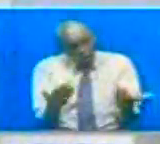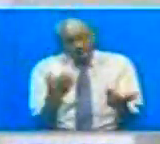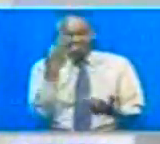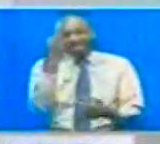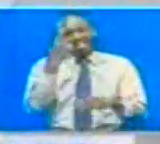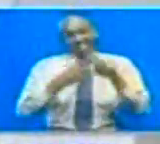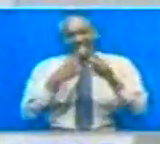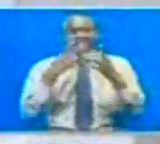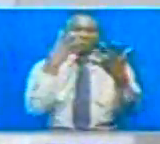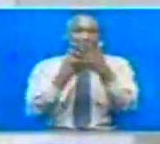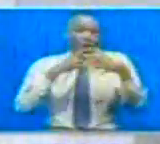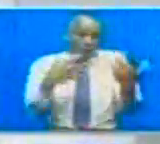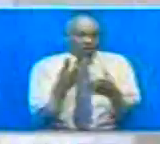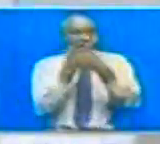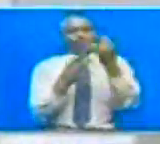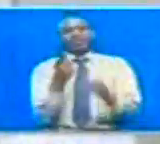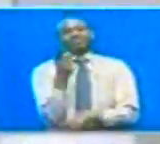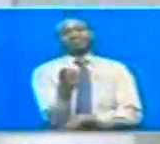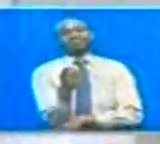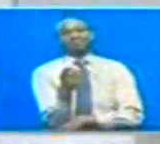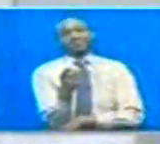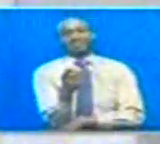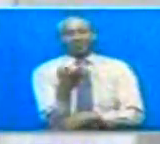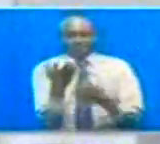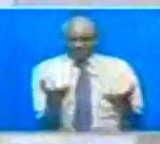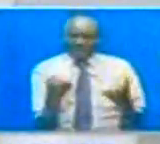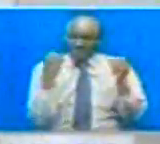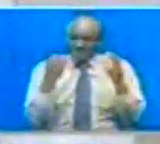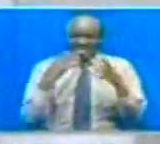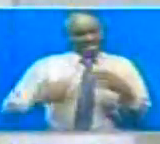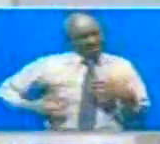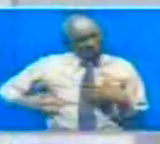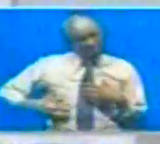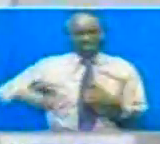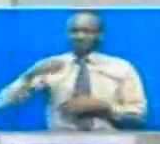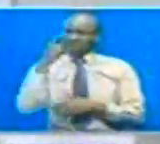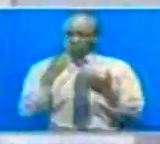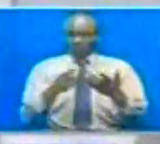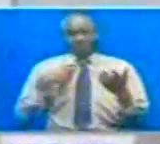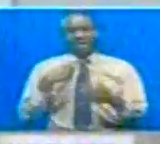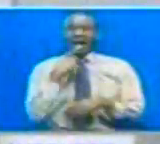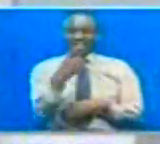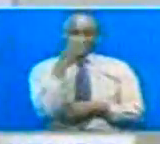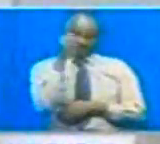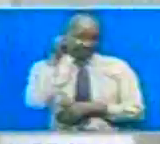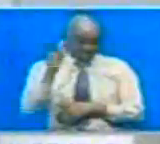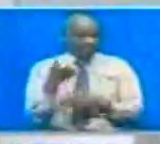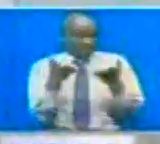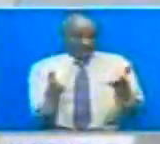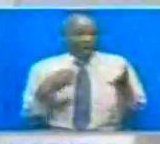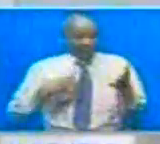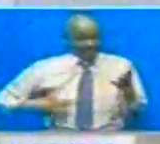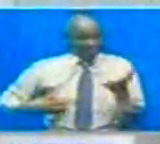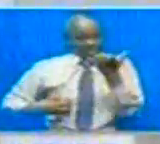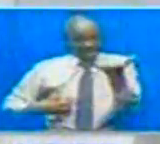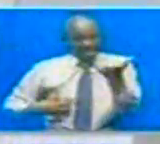jail or both. The number of refugees and asylum seekers is pinned at a maximum of 150,000, and refugees